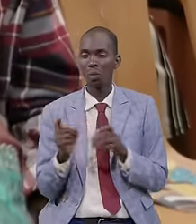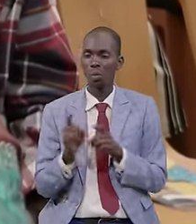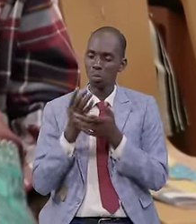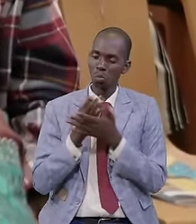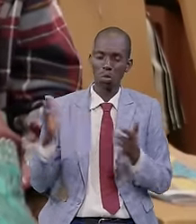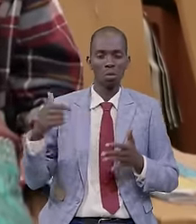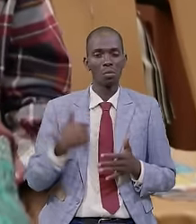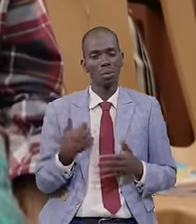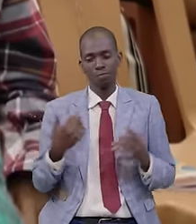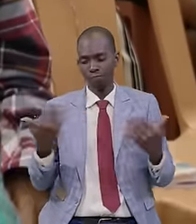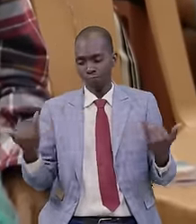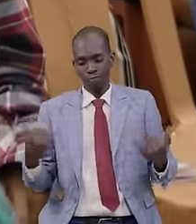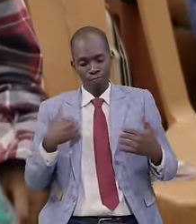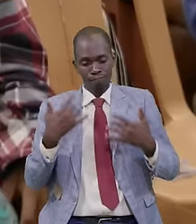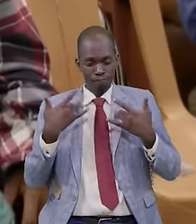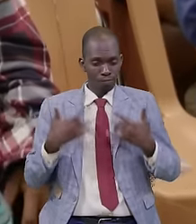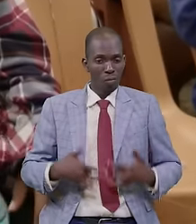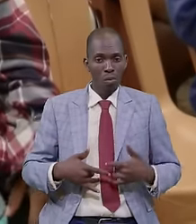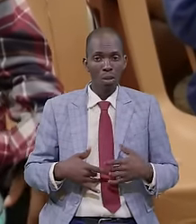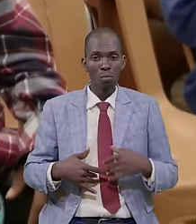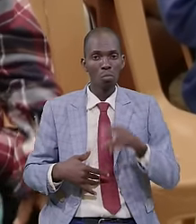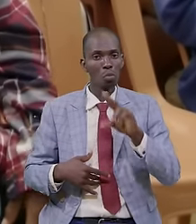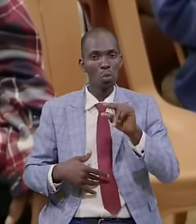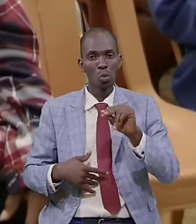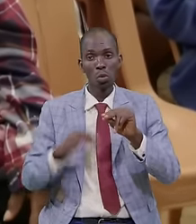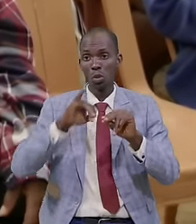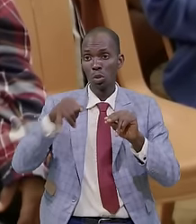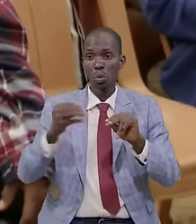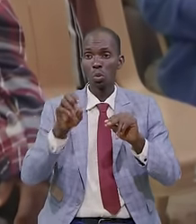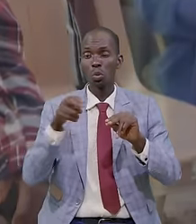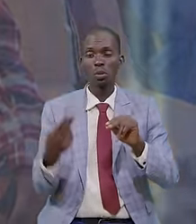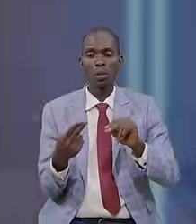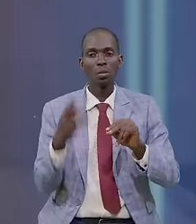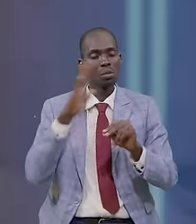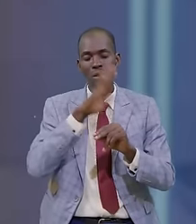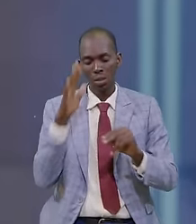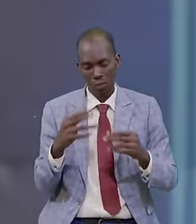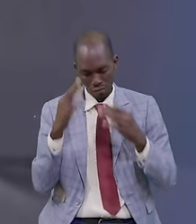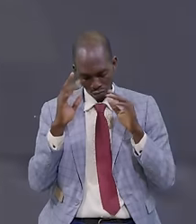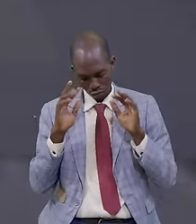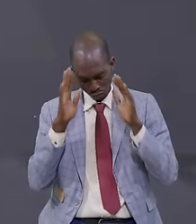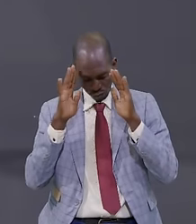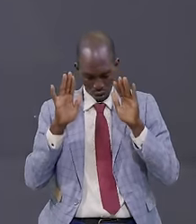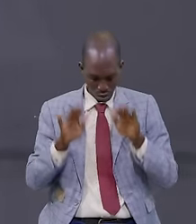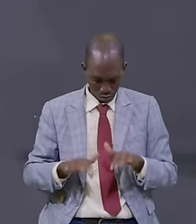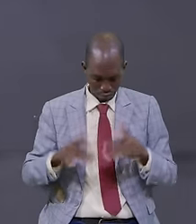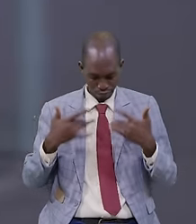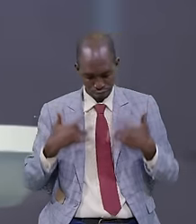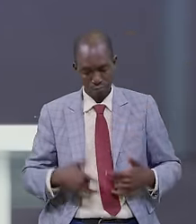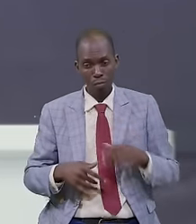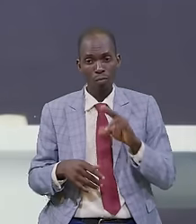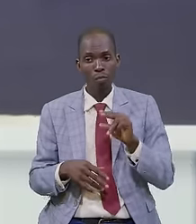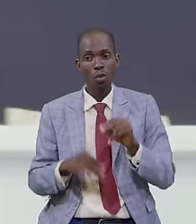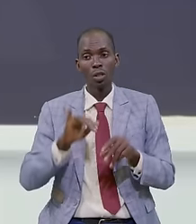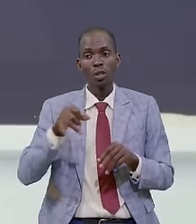no. For Joseph, he looked up. You will look up. And he looked up with cheerfulness.